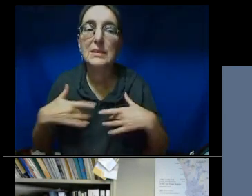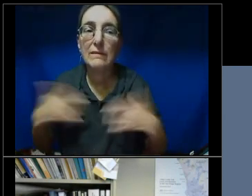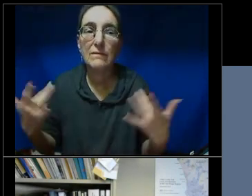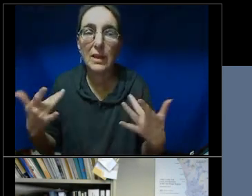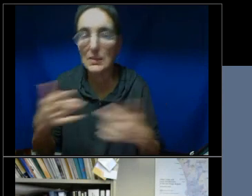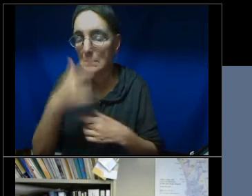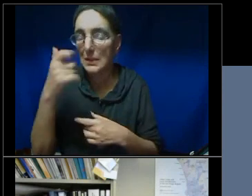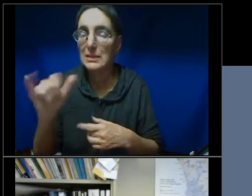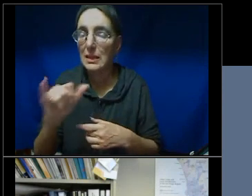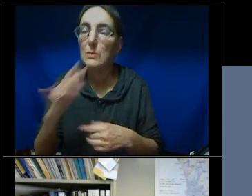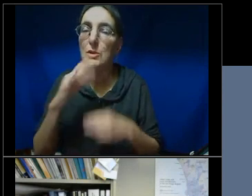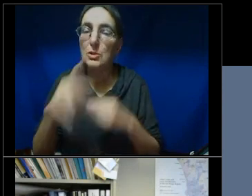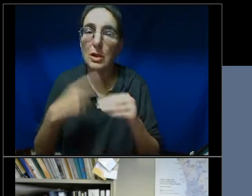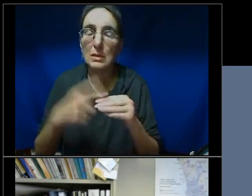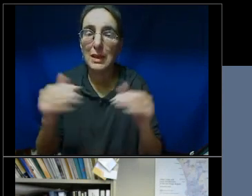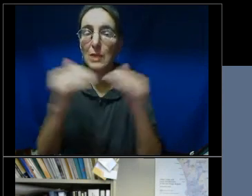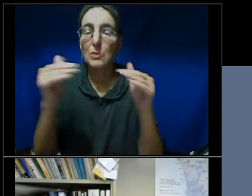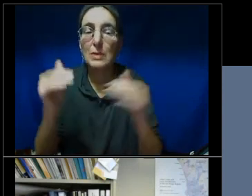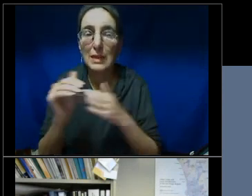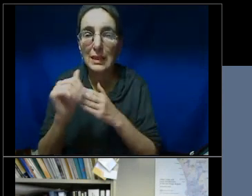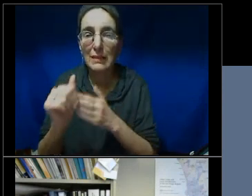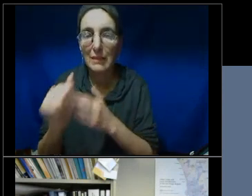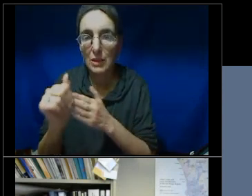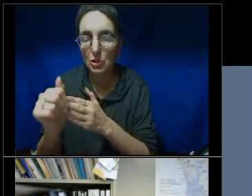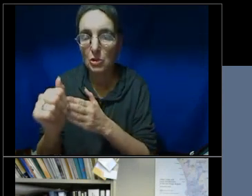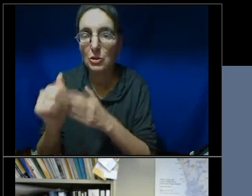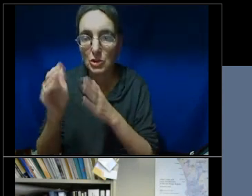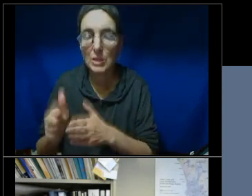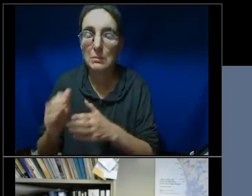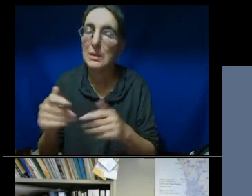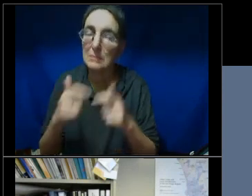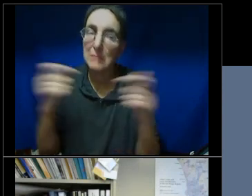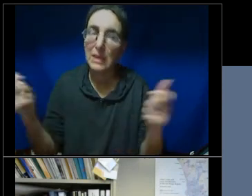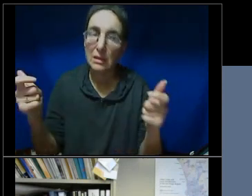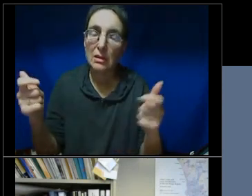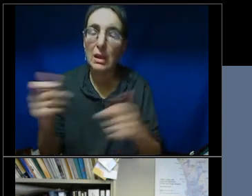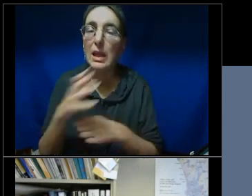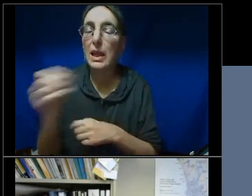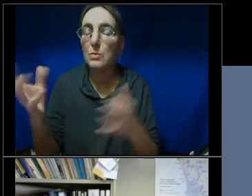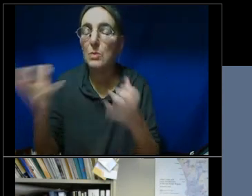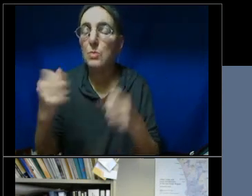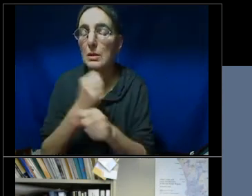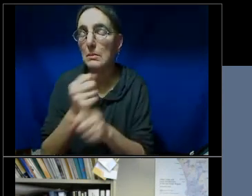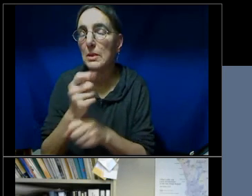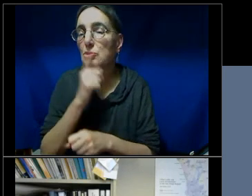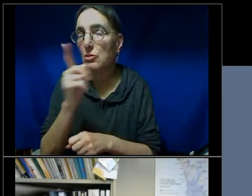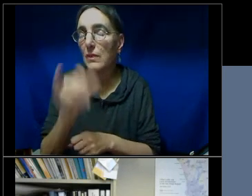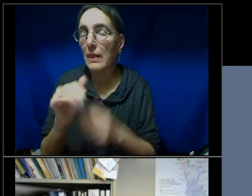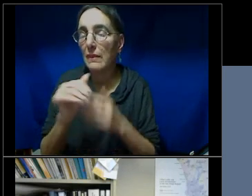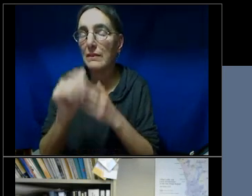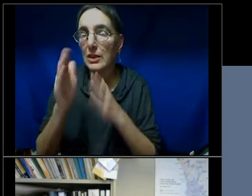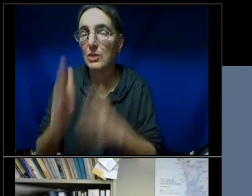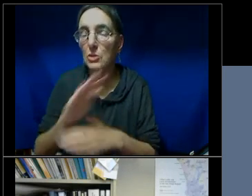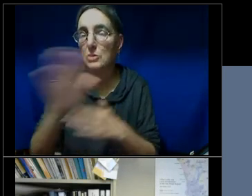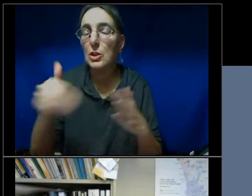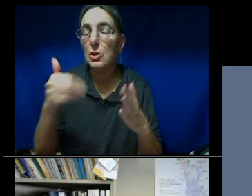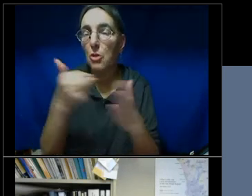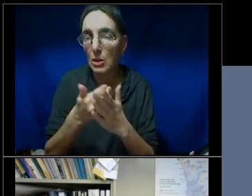about, this equity leadership is huge, and we want to make sure that the leaders in all of these